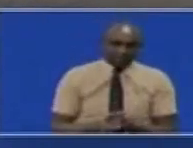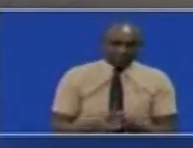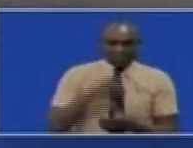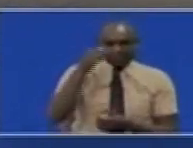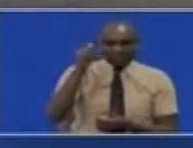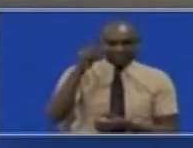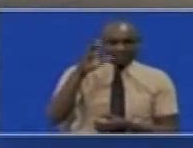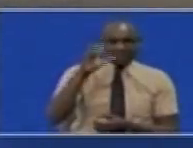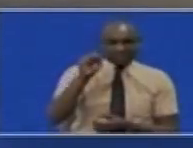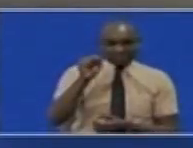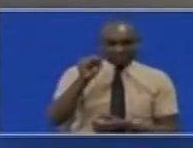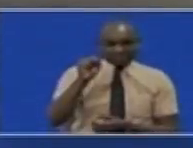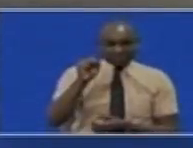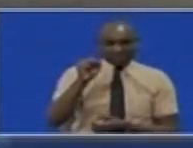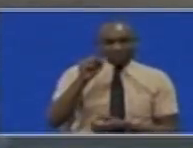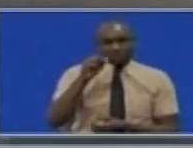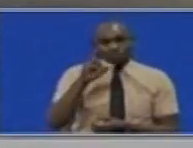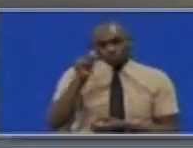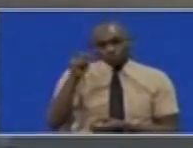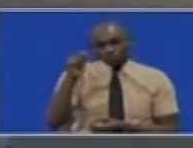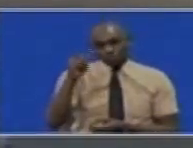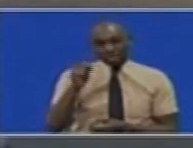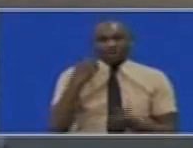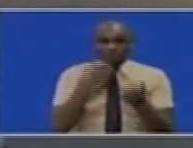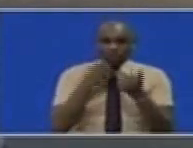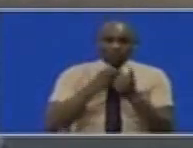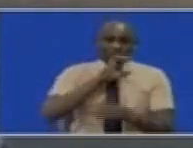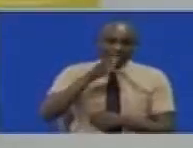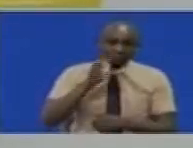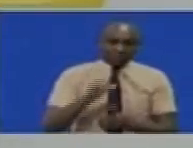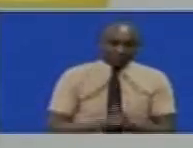Ontomwa, KTN News, Ukunda, Kwale County.